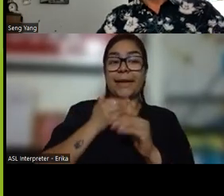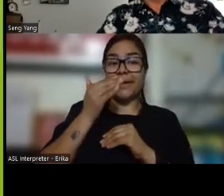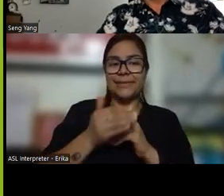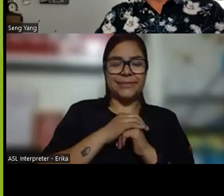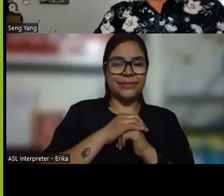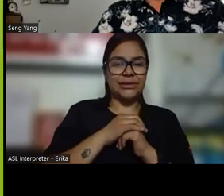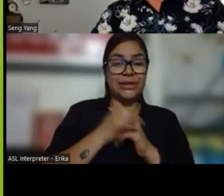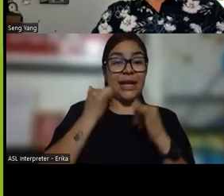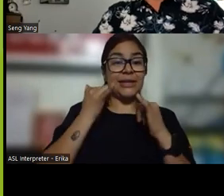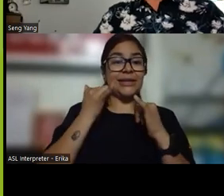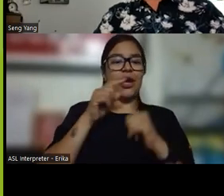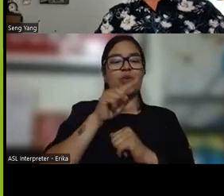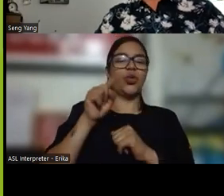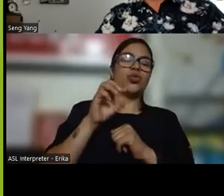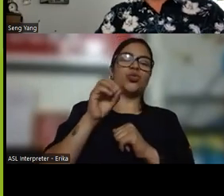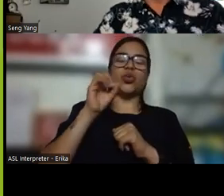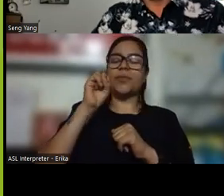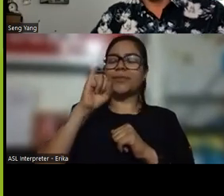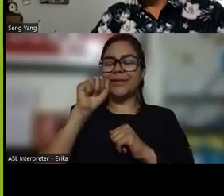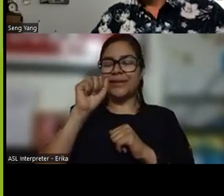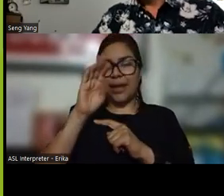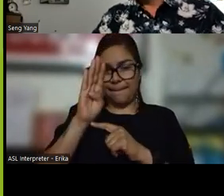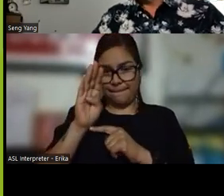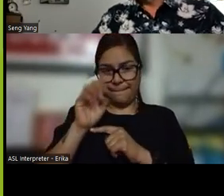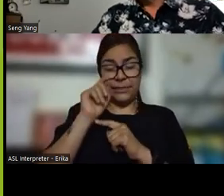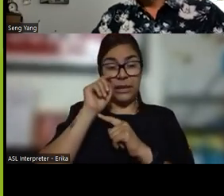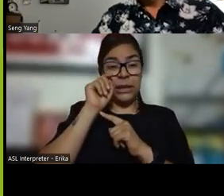Now we go to the Zhongxia team. The Zhongxia team is what